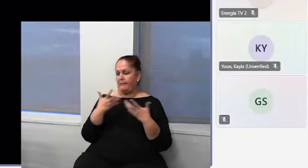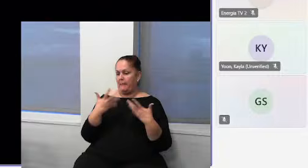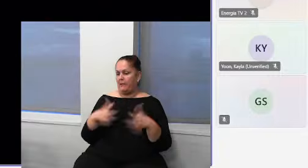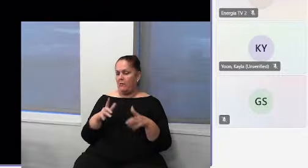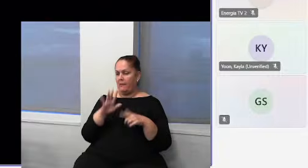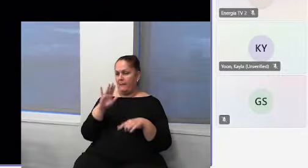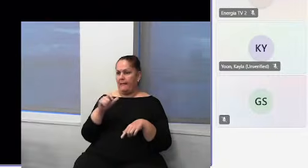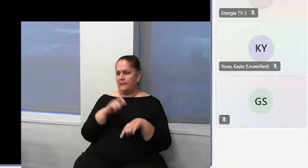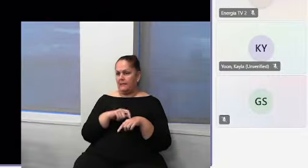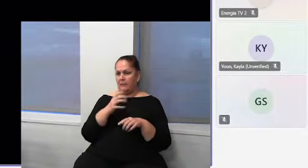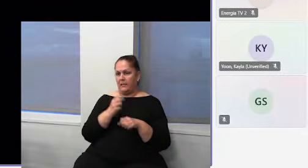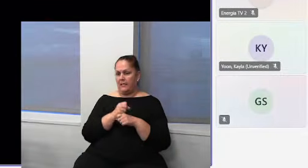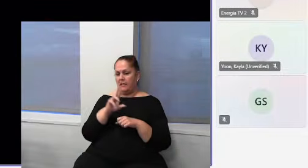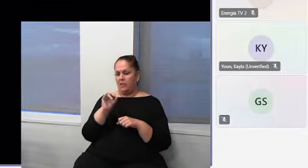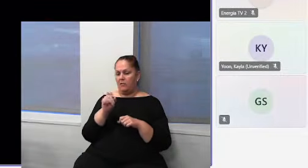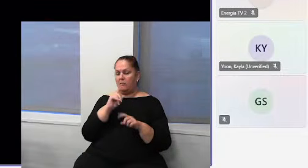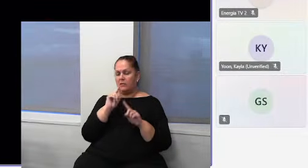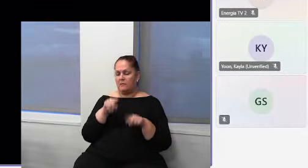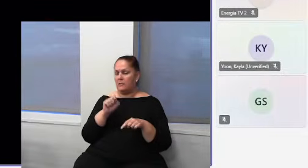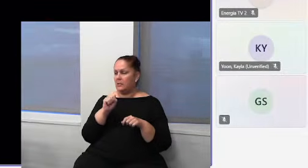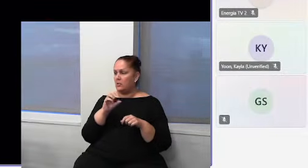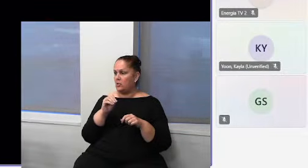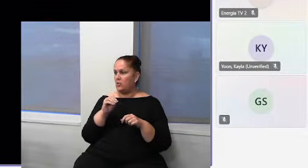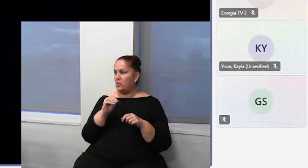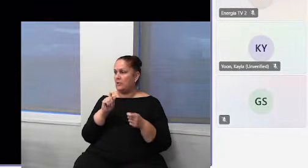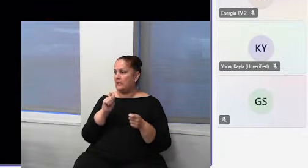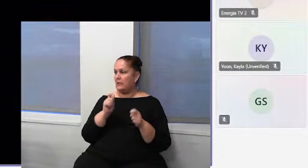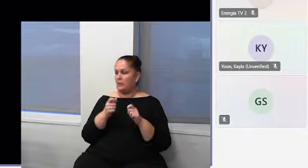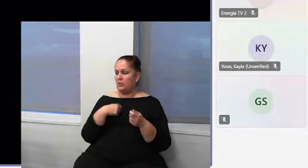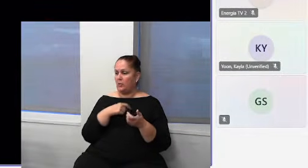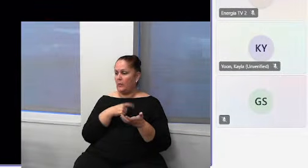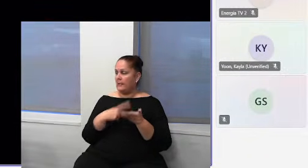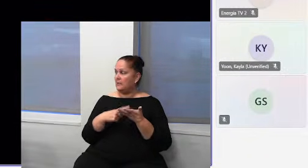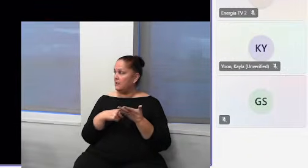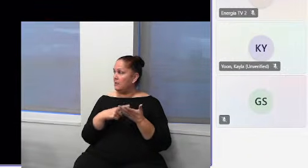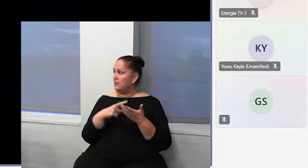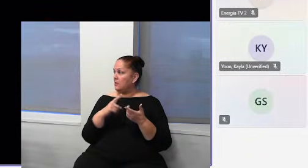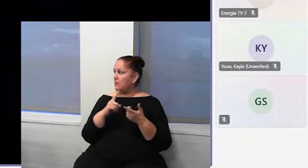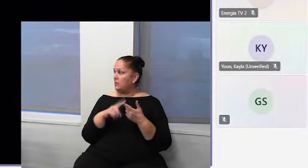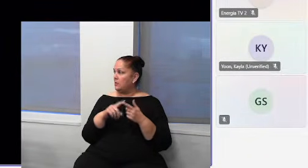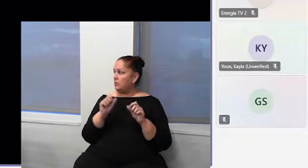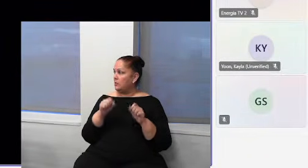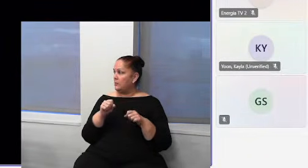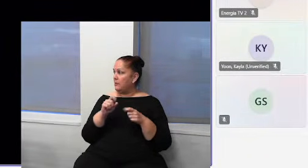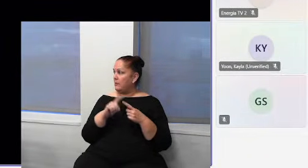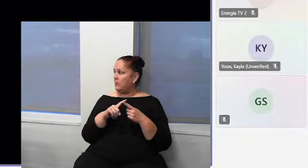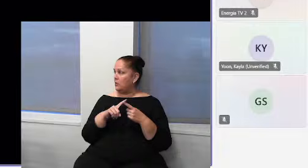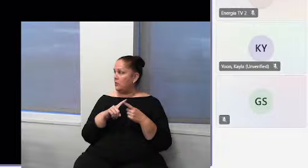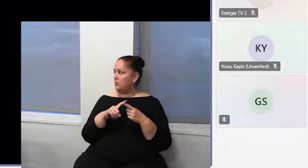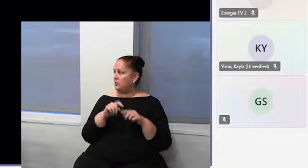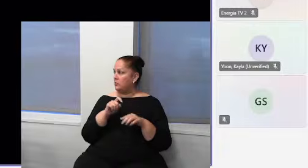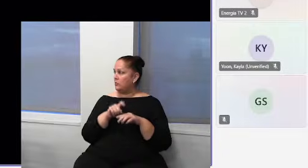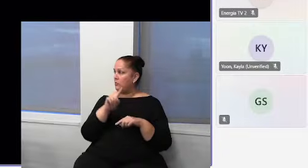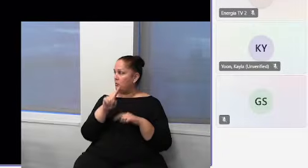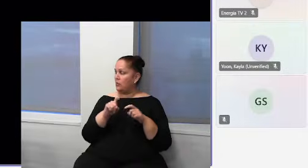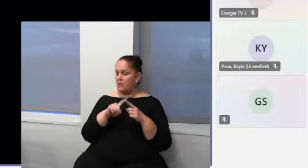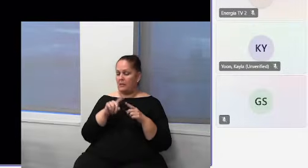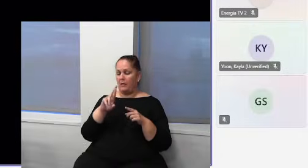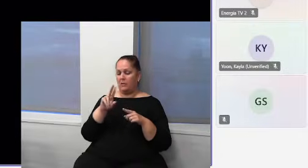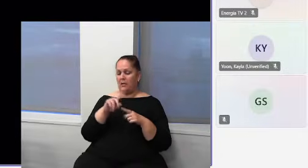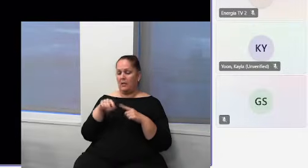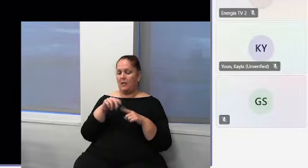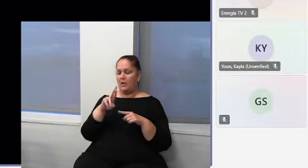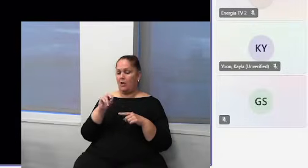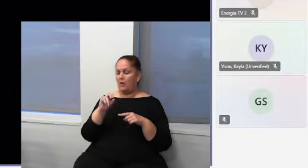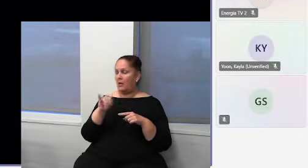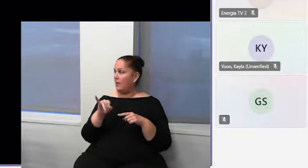T&D panel may be over by the time we actually get the ROI responses. So the accommodation we discussed was to be able to cross as